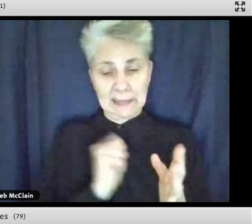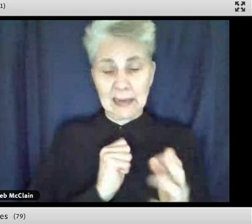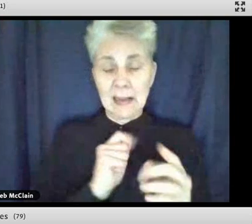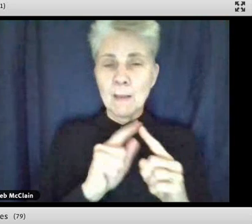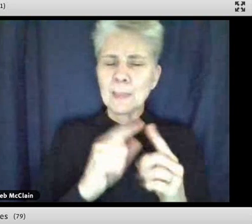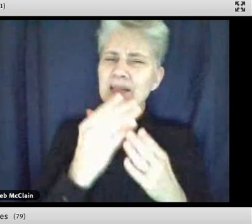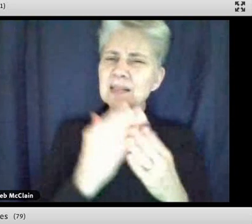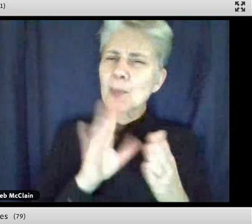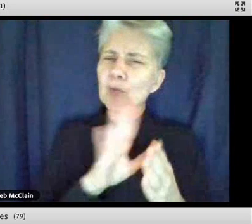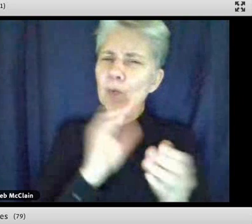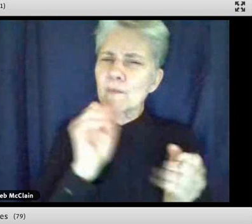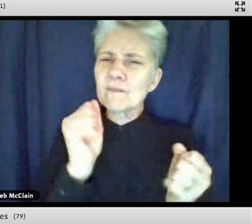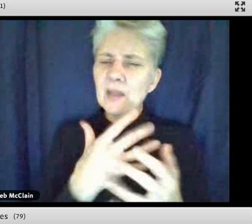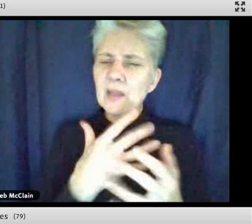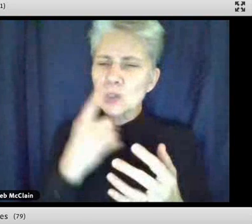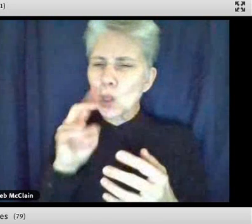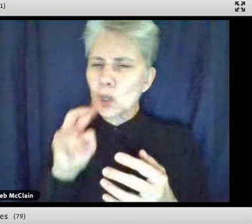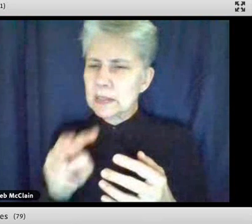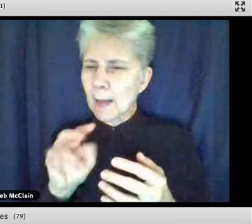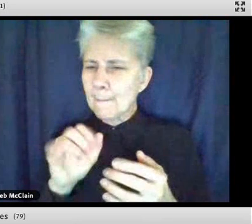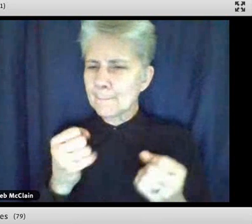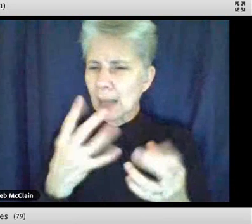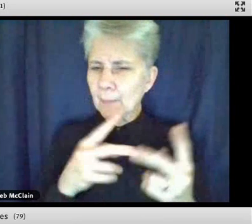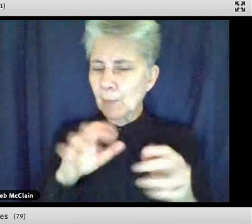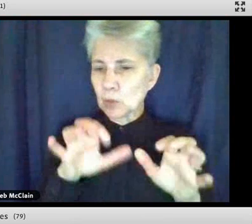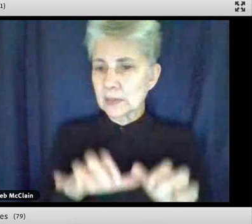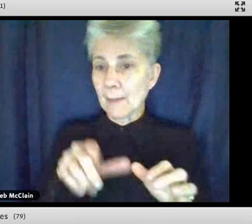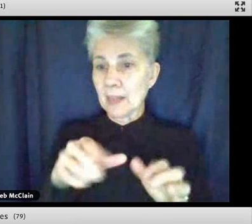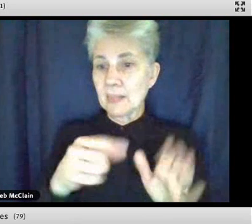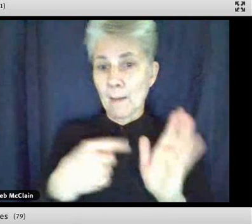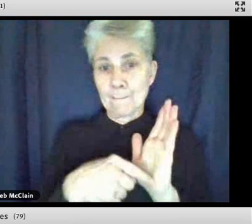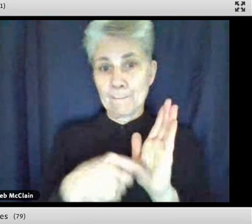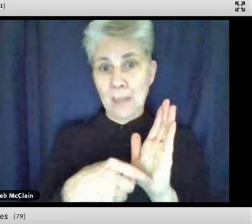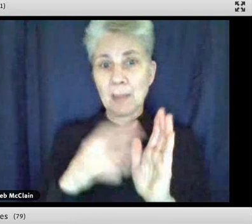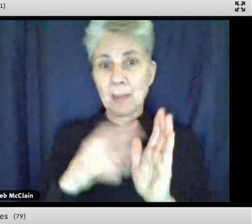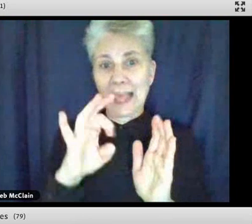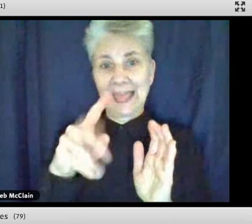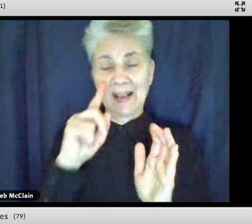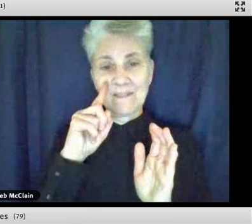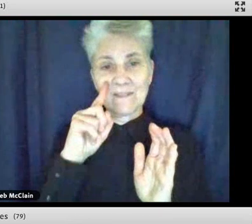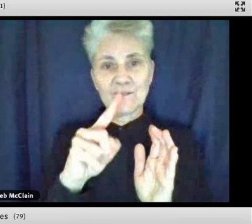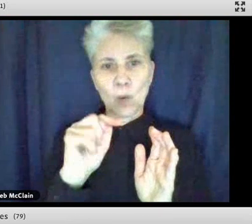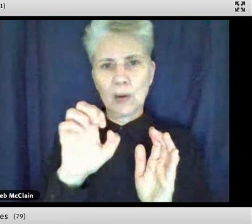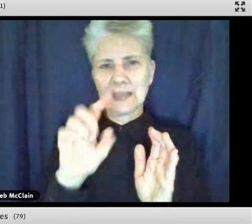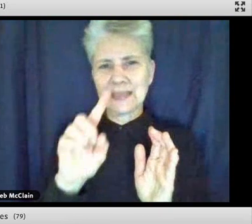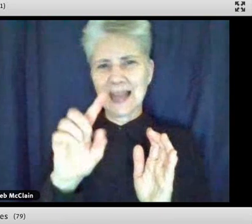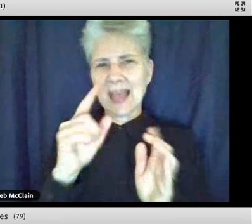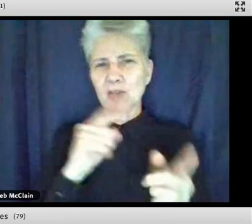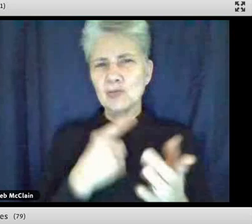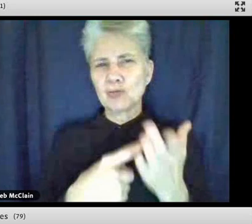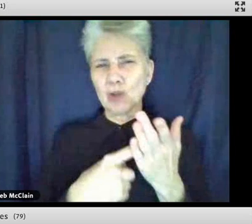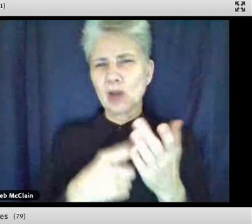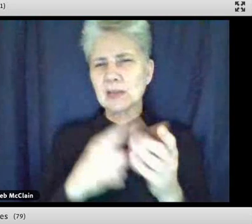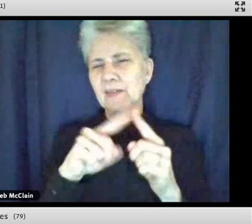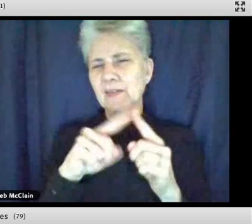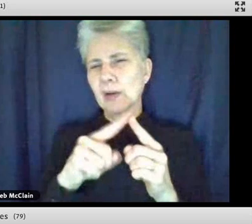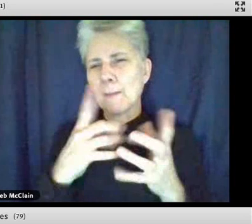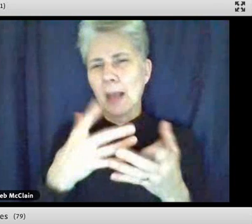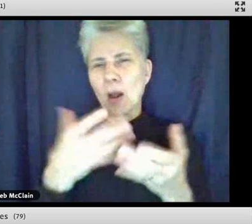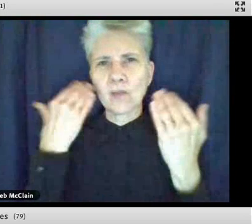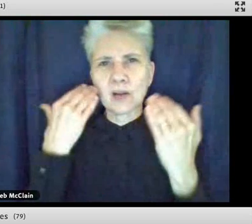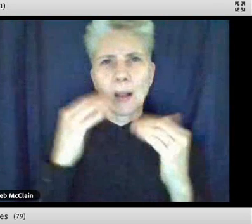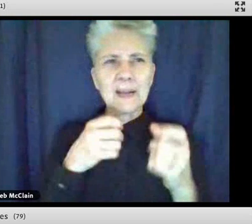fears? Looks like multiple people are typing. And down here at the bottom, there's a link for the TED Talks, and there's a bunch of talks about overcoming your fears